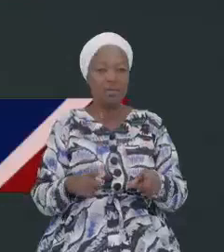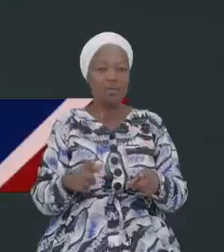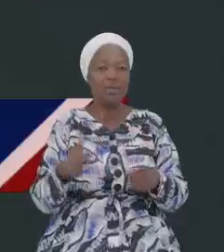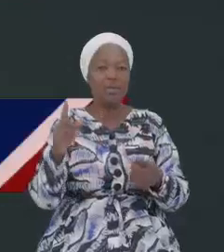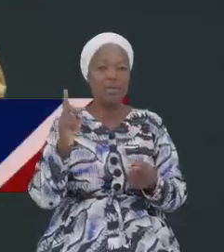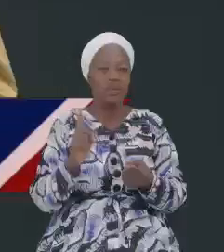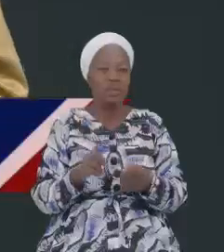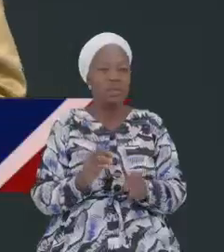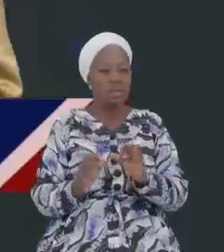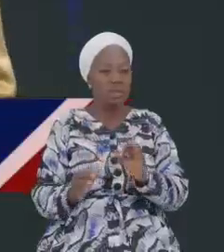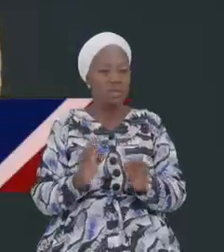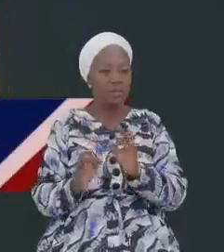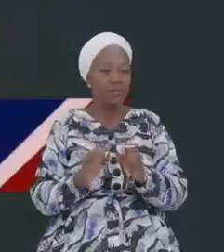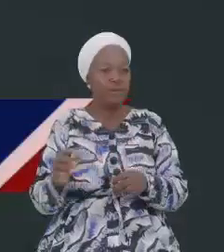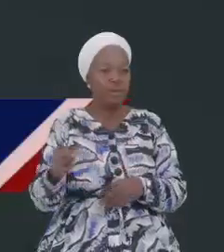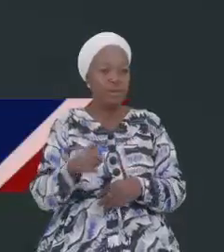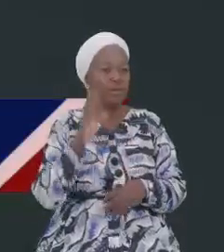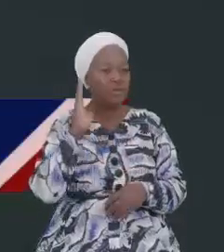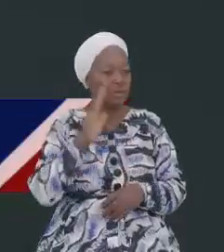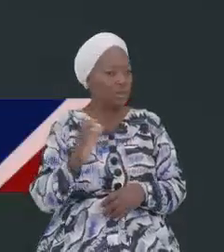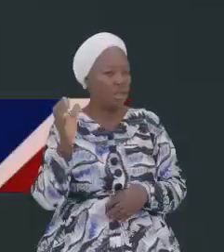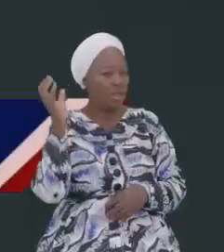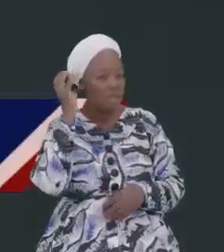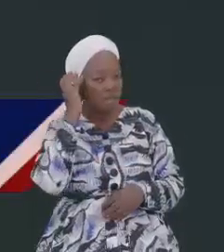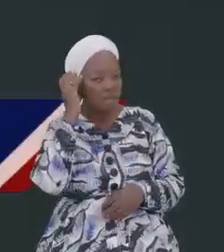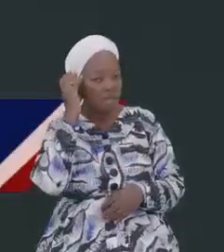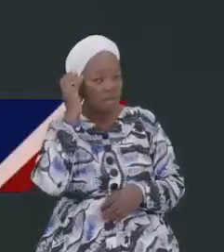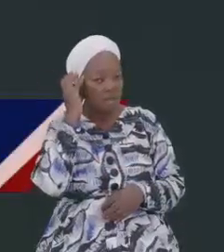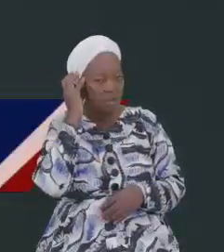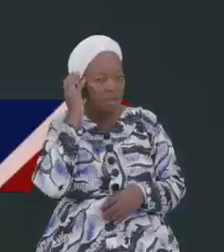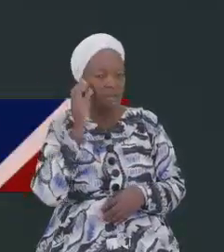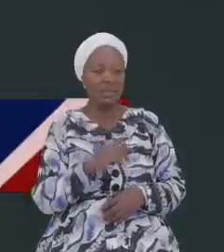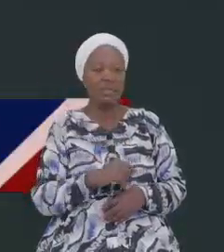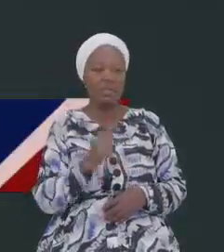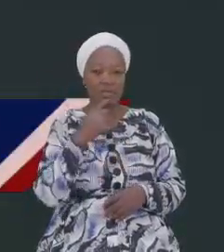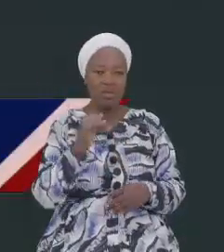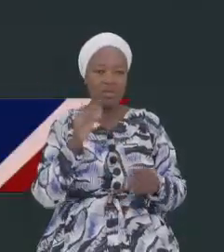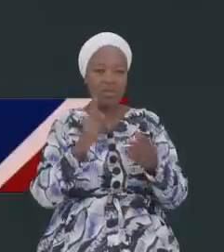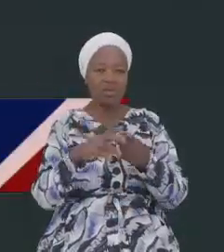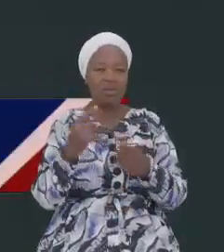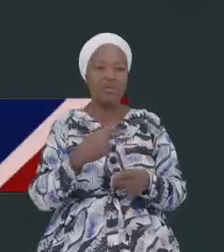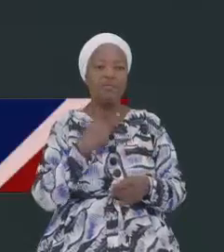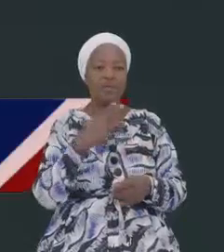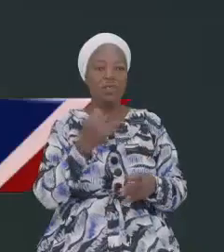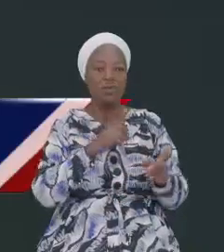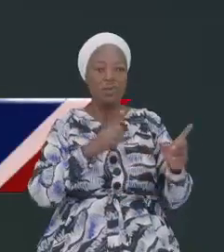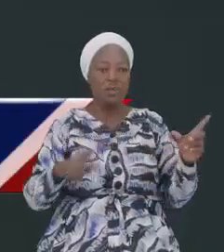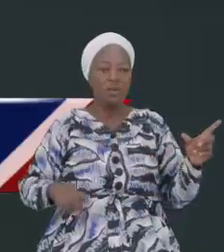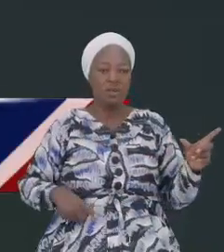pass, if thou shalt hearken diligently unto the voice